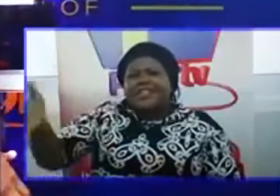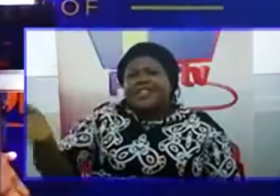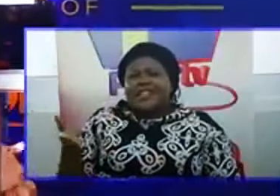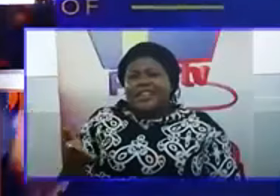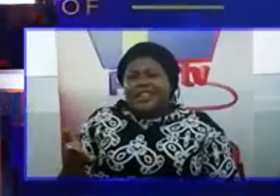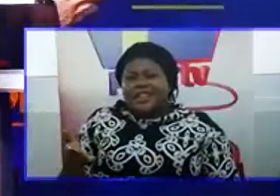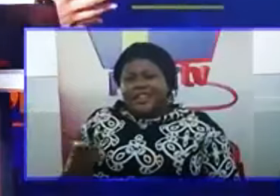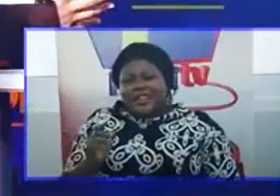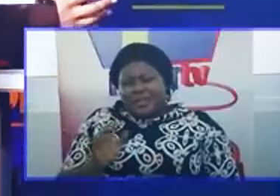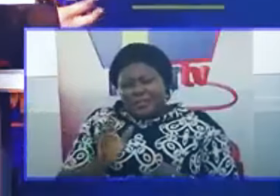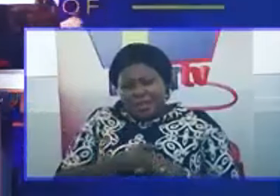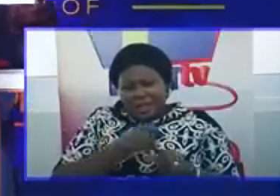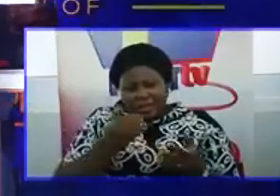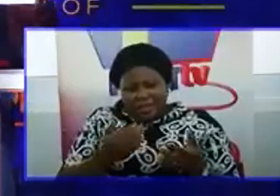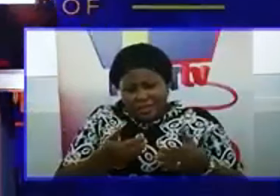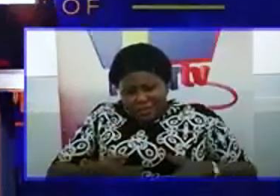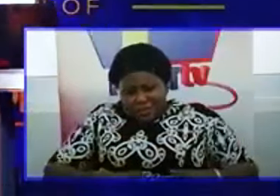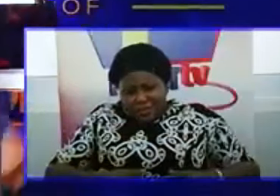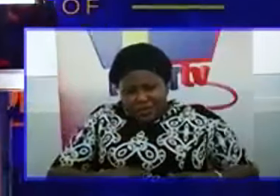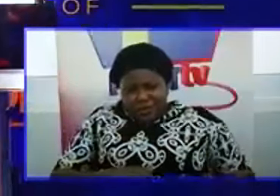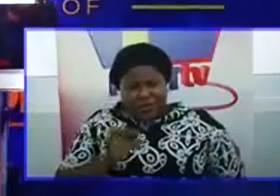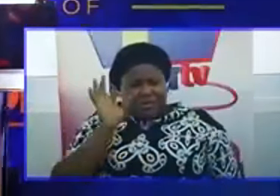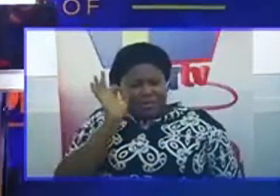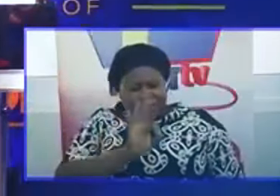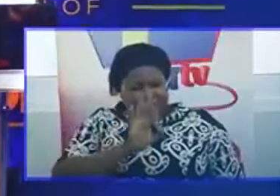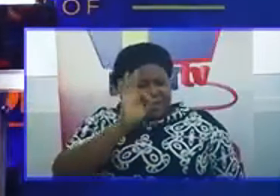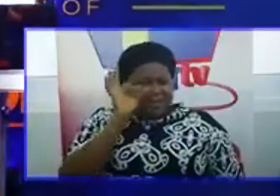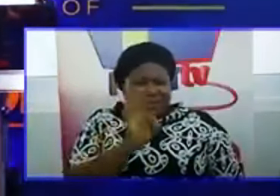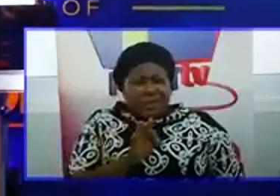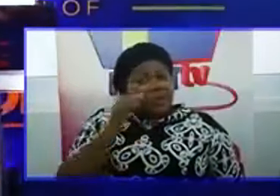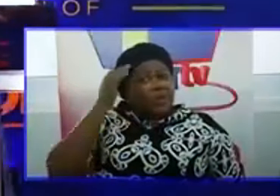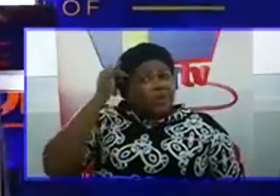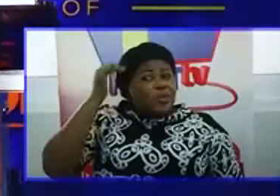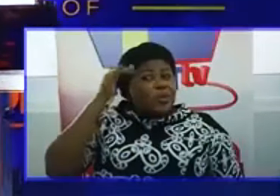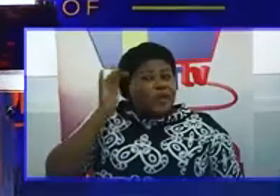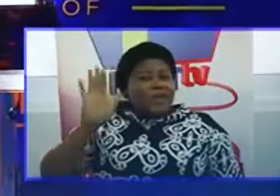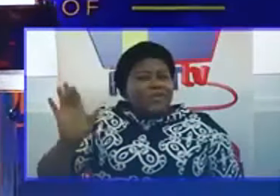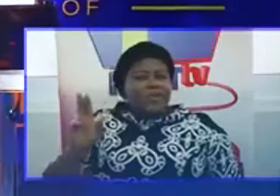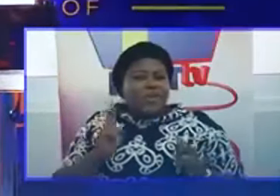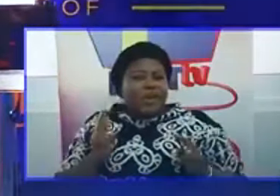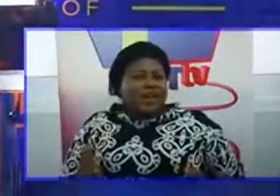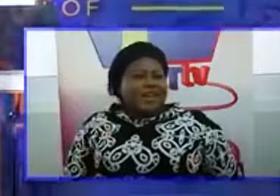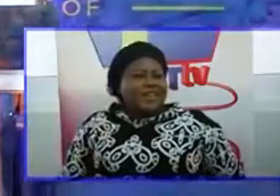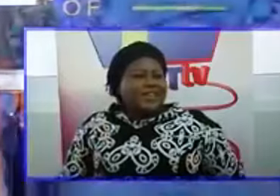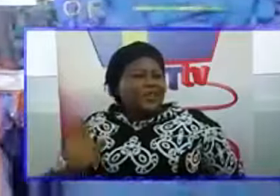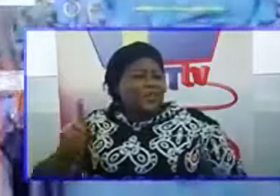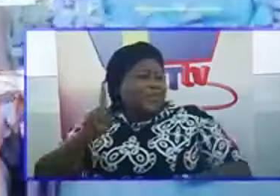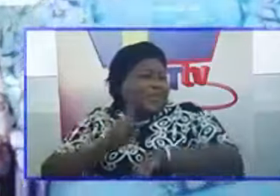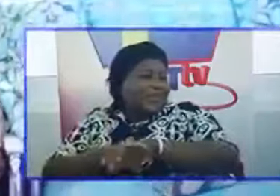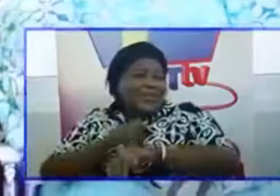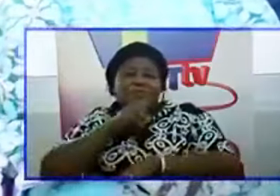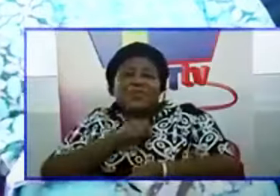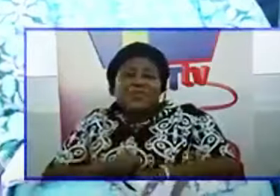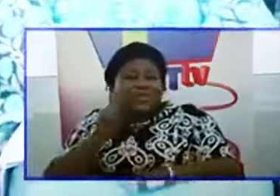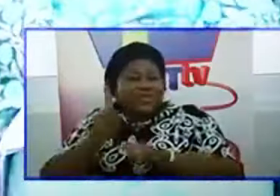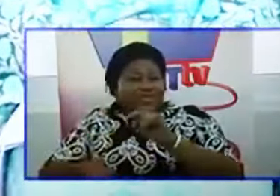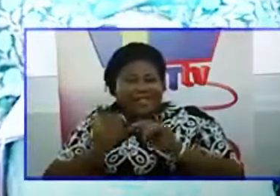preach. But you see, their health may not give them the opportunity.